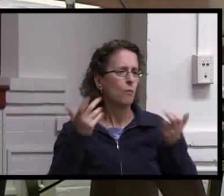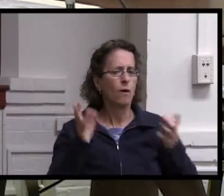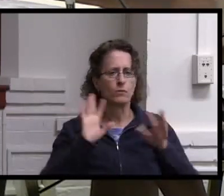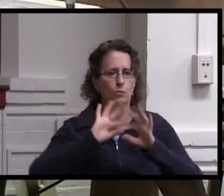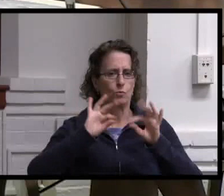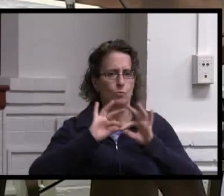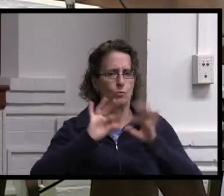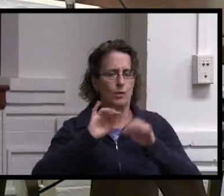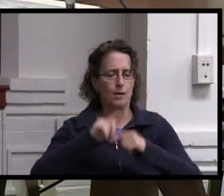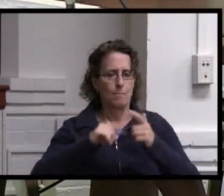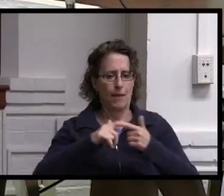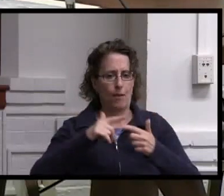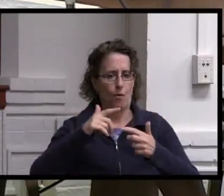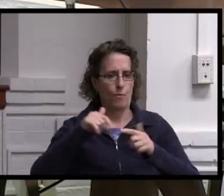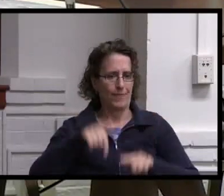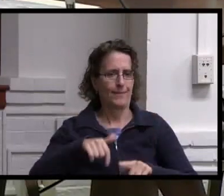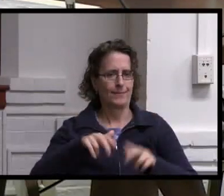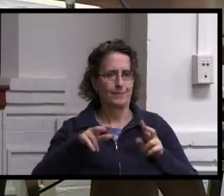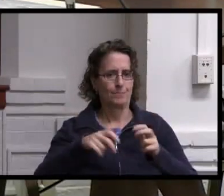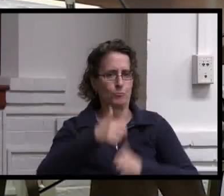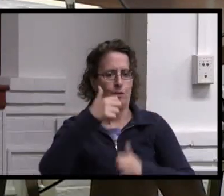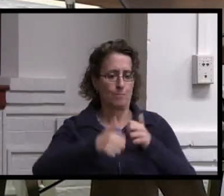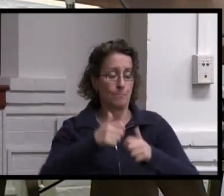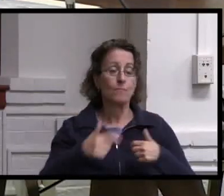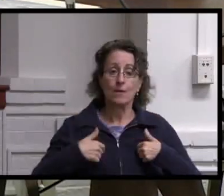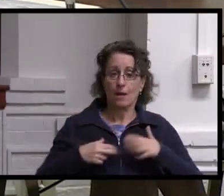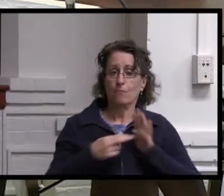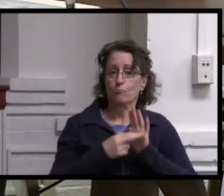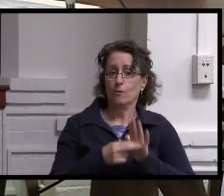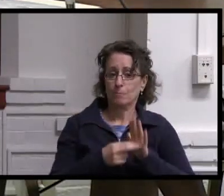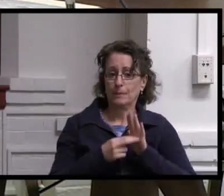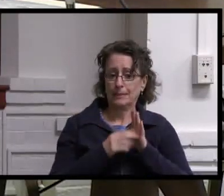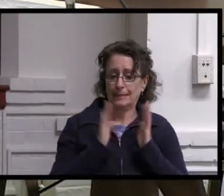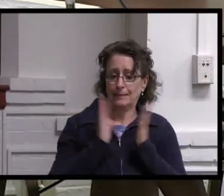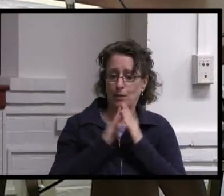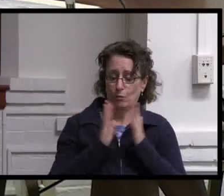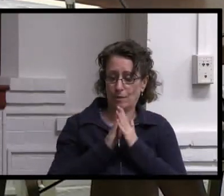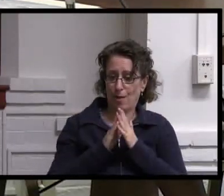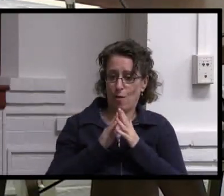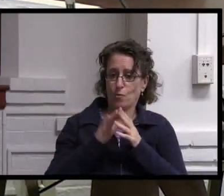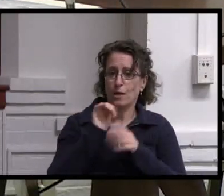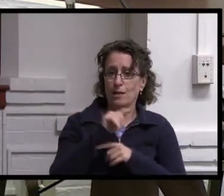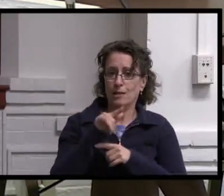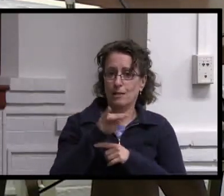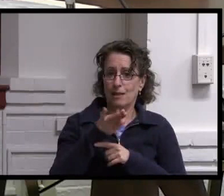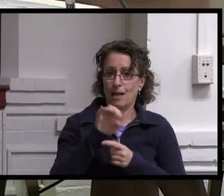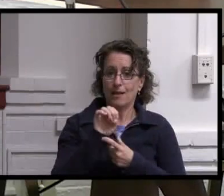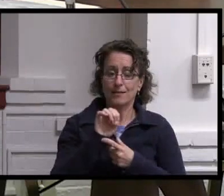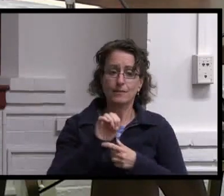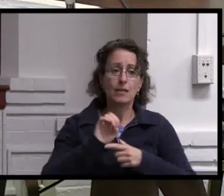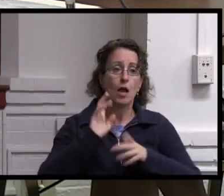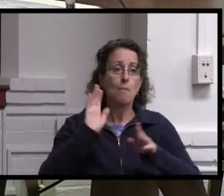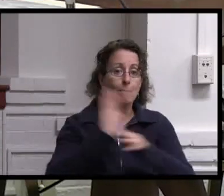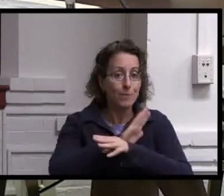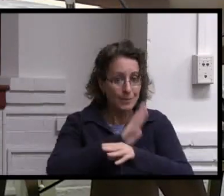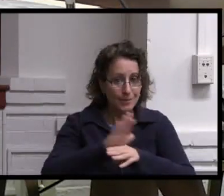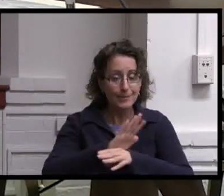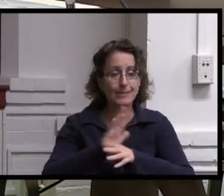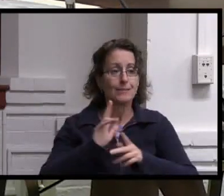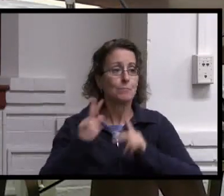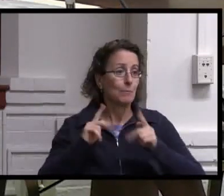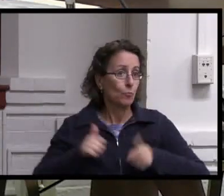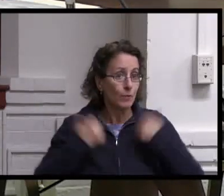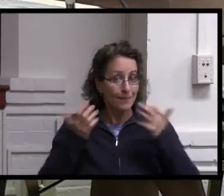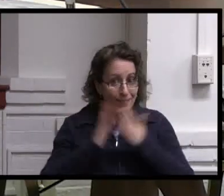that, you know, I'm here representing the Downtown Alliance. So that's, again, merchants, building owners, and residents. So